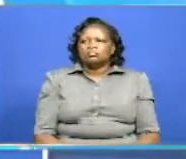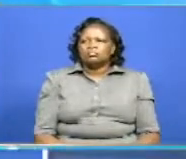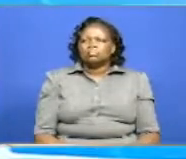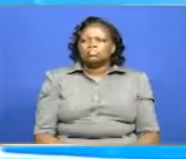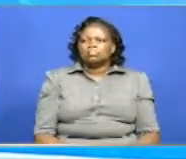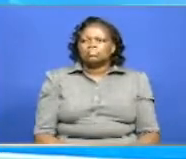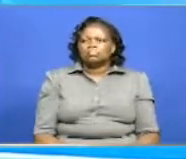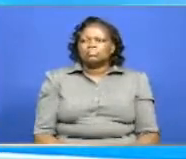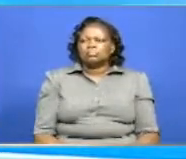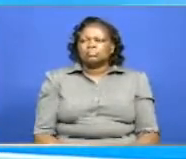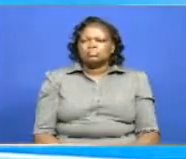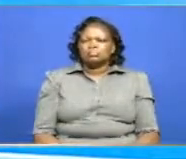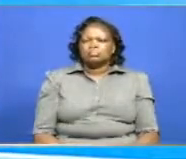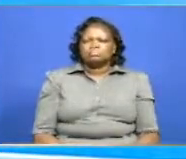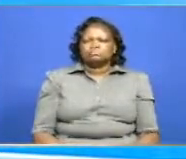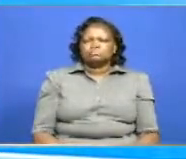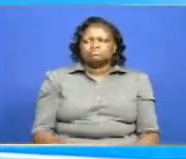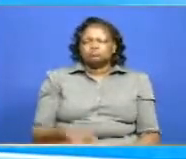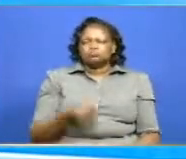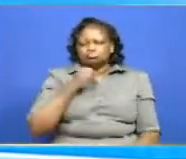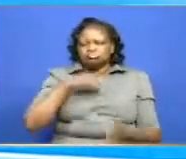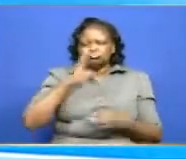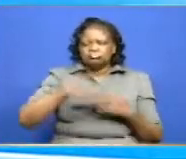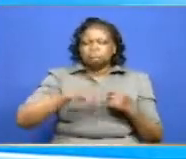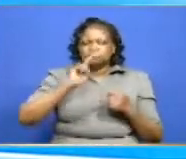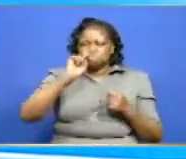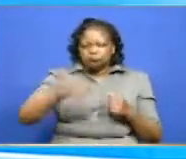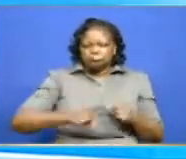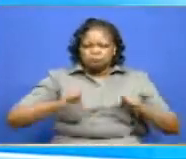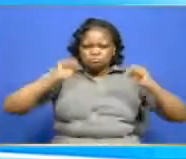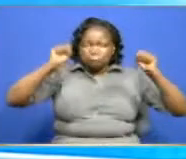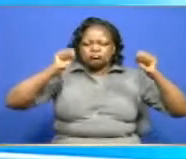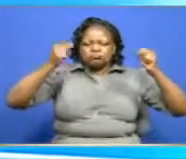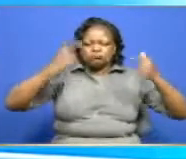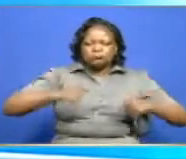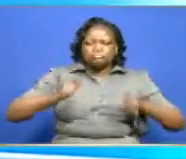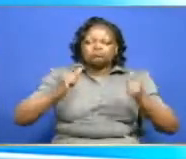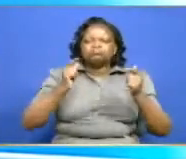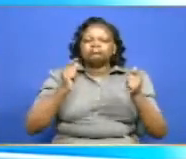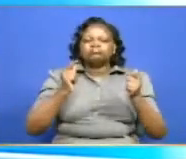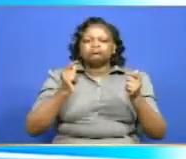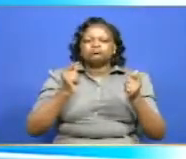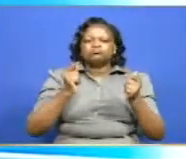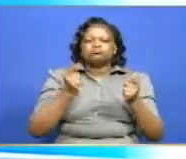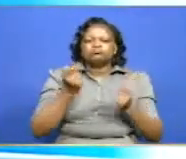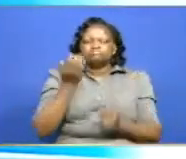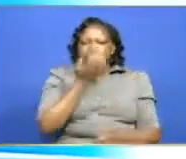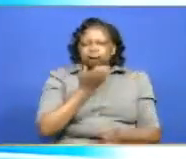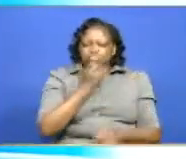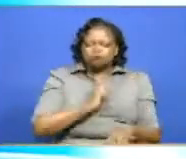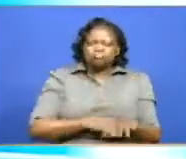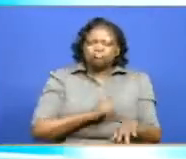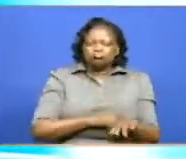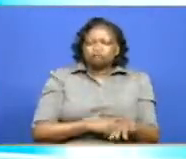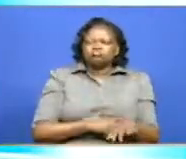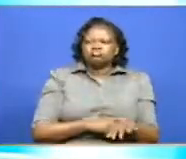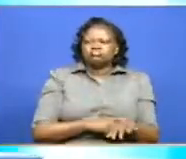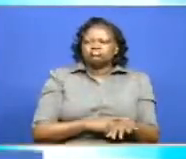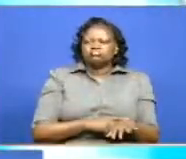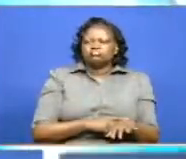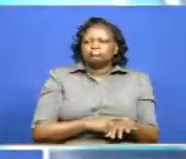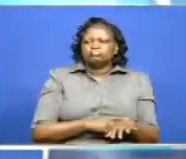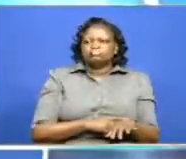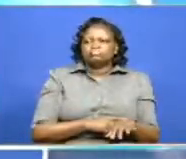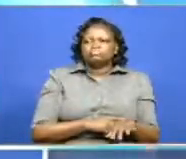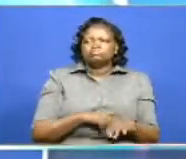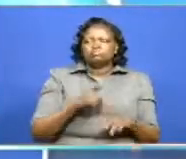Not more than 1,000 fans will be allowed in the stadium when the Athletics Kenya AK Rally Relay Series kicks